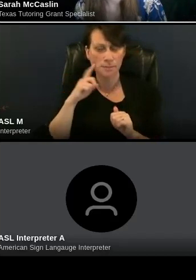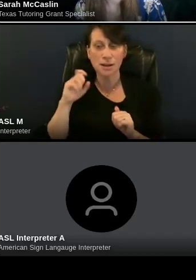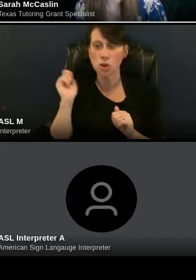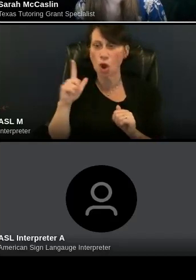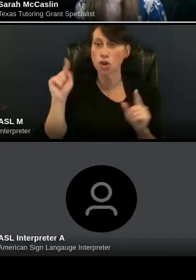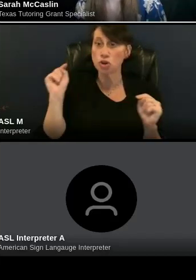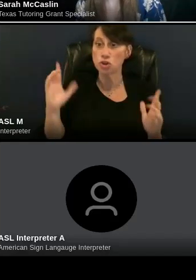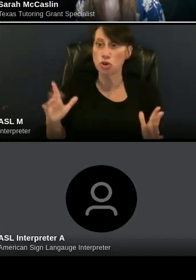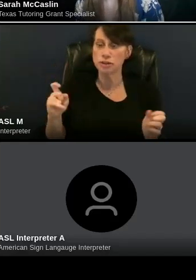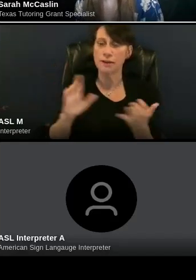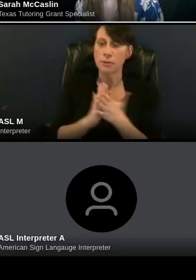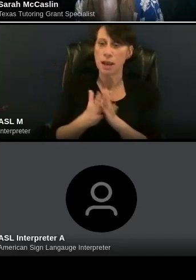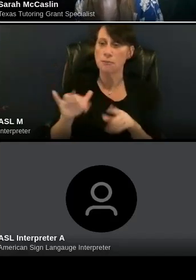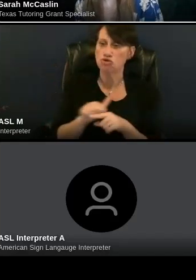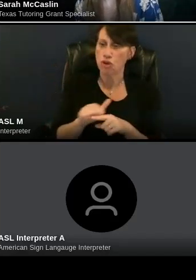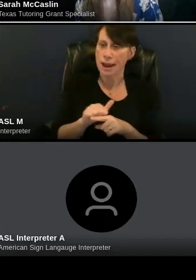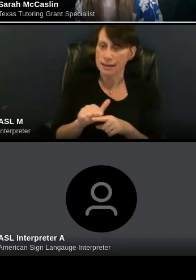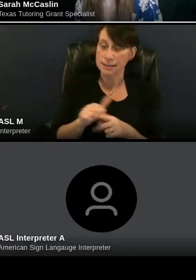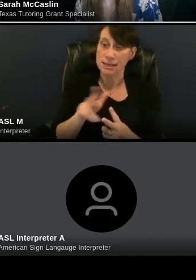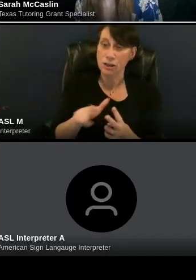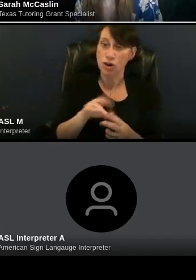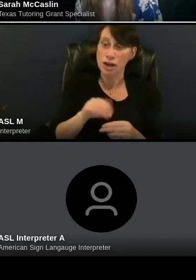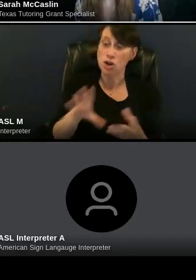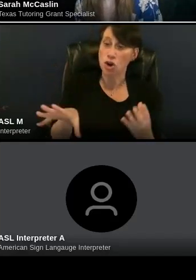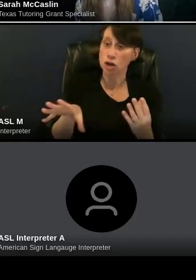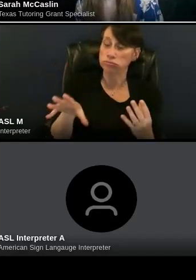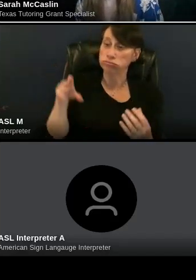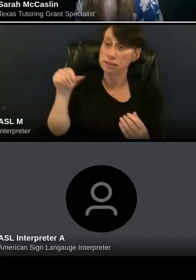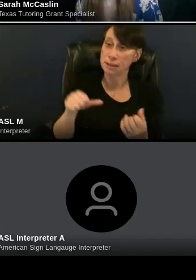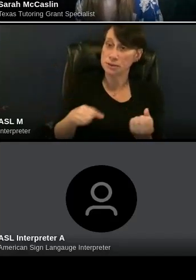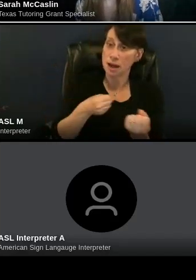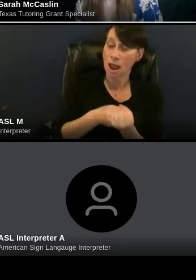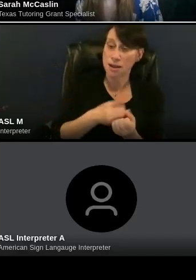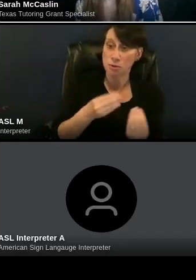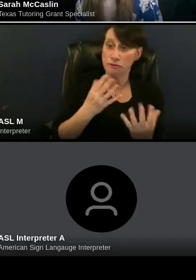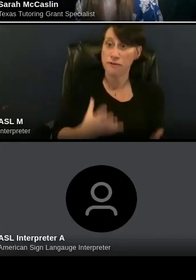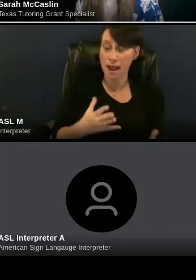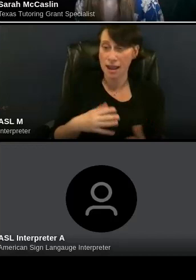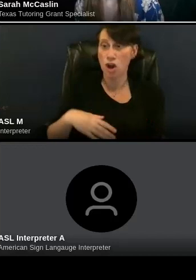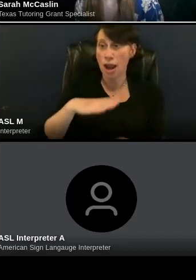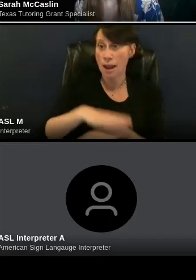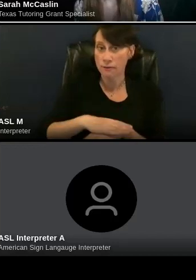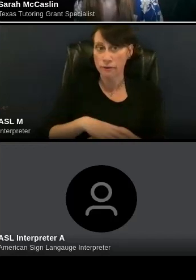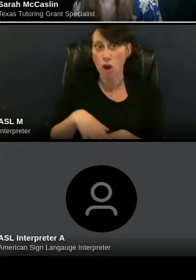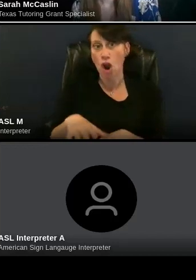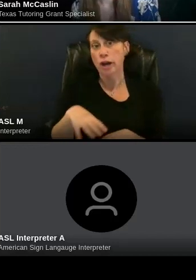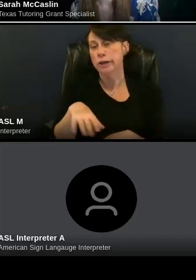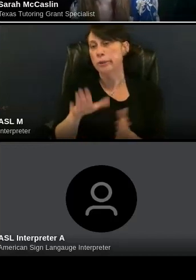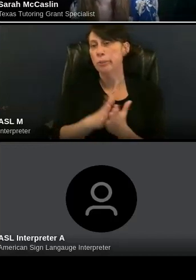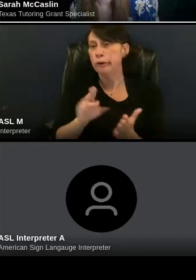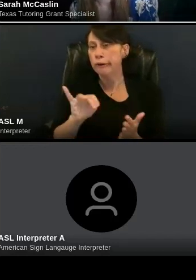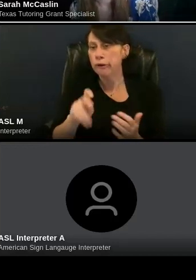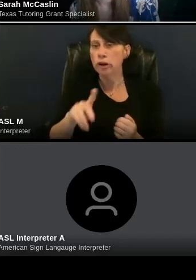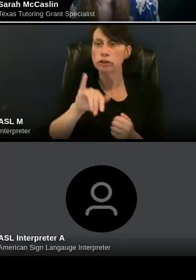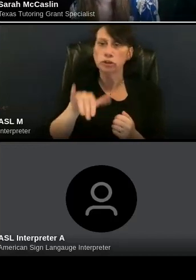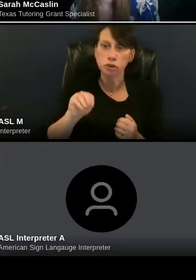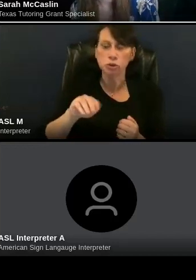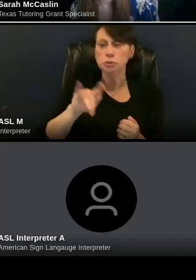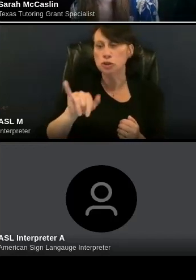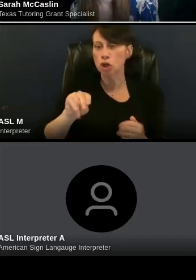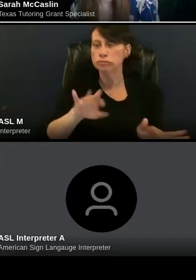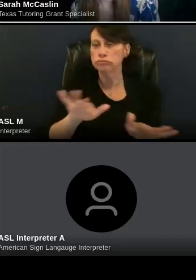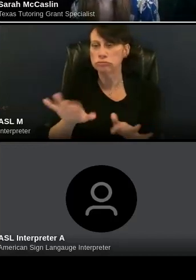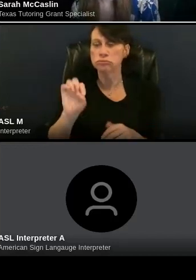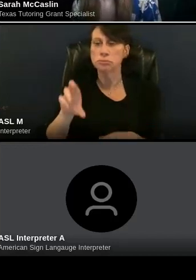have to become trained either in your subsidized provider platforms, Book Nook, Amplify, Zearn, as well as your high impact tutor training that